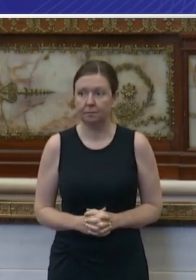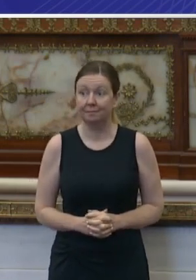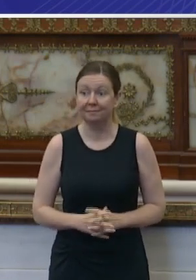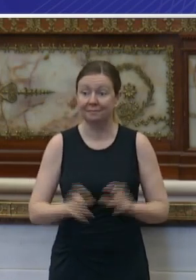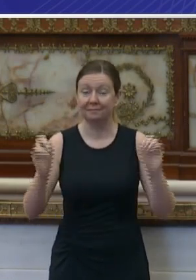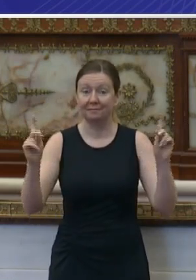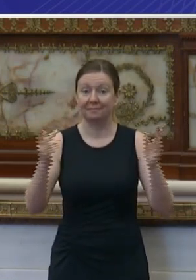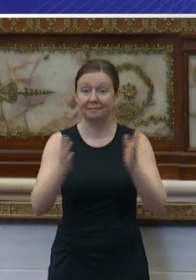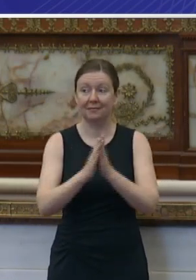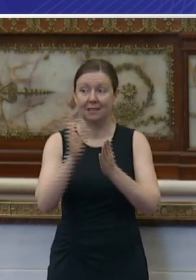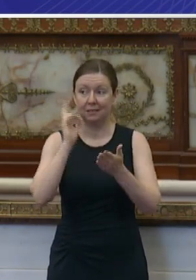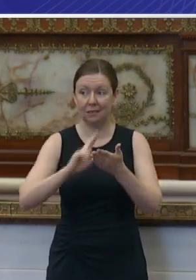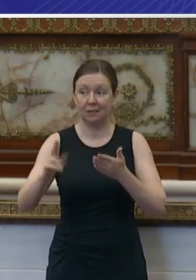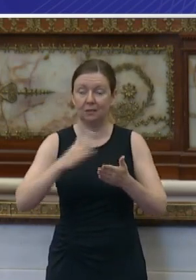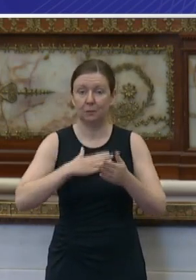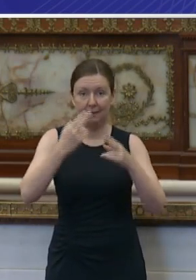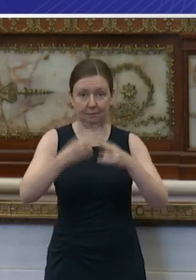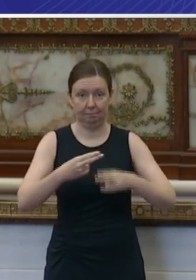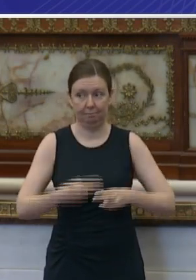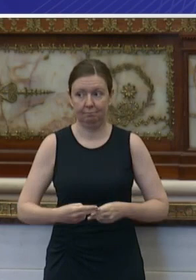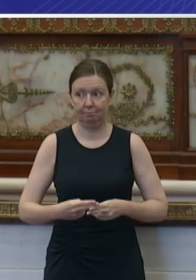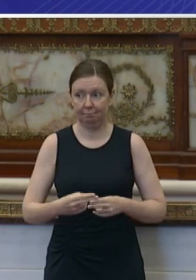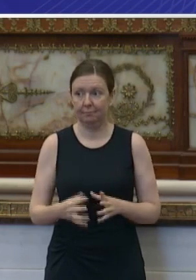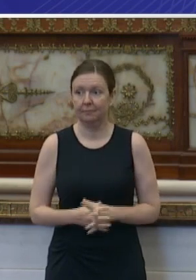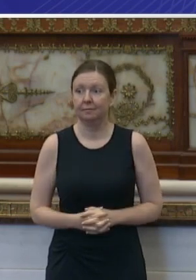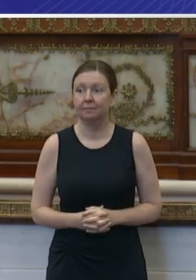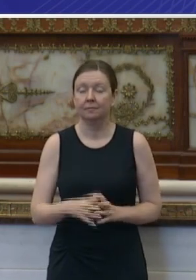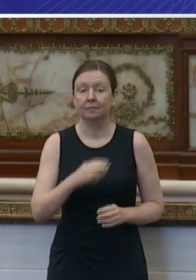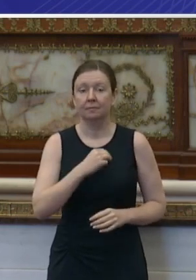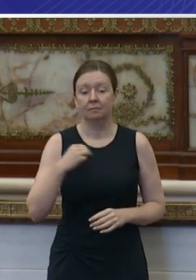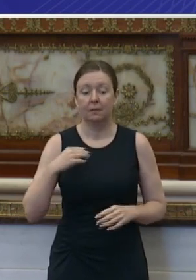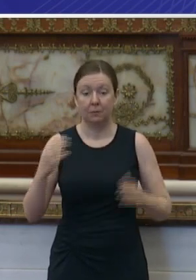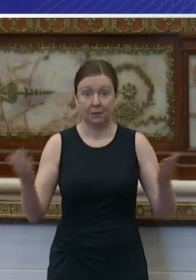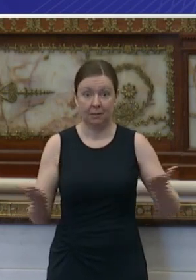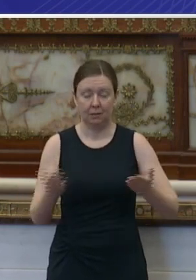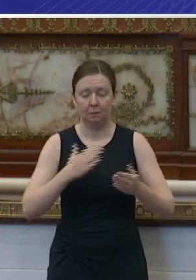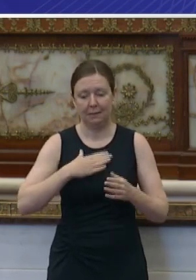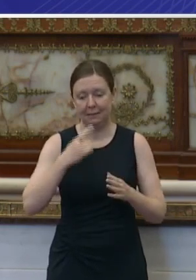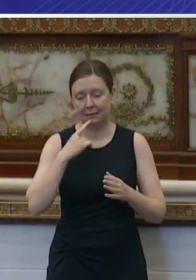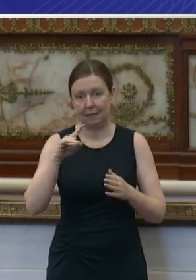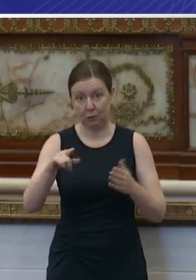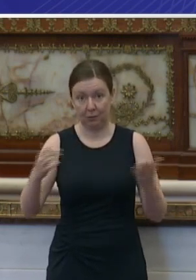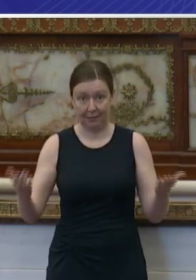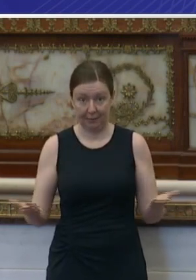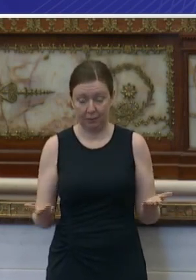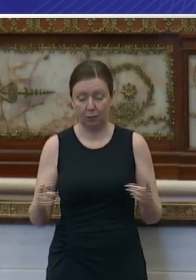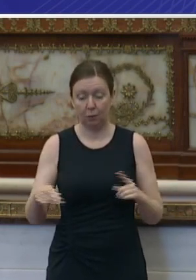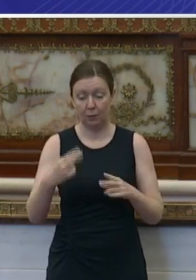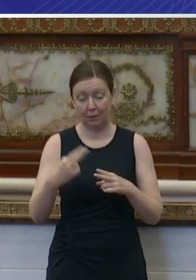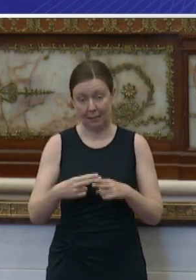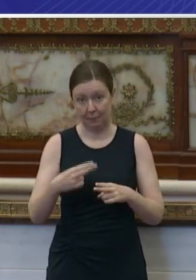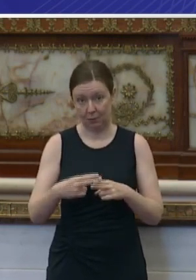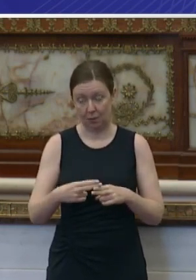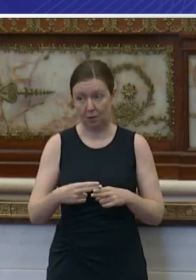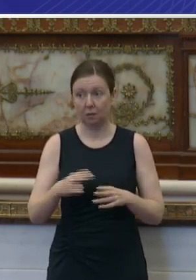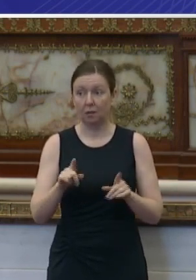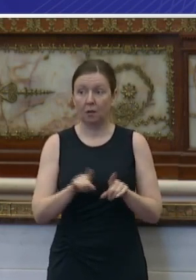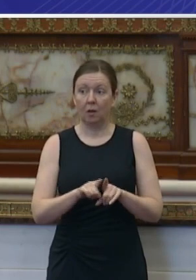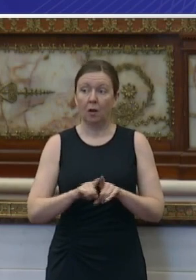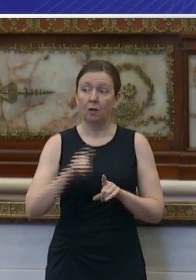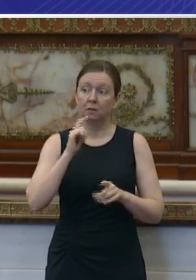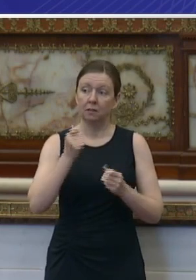Okay, we're going to ask the clerk to please call attendance and take the roll. Members that are in attendance will please indicate that you are present when your name is called. Also